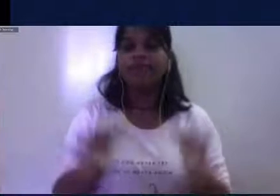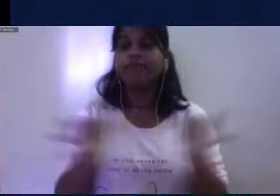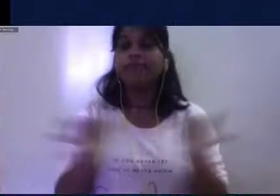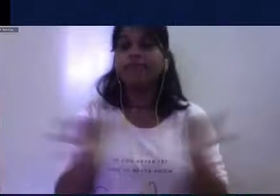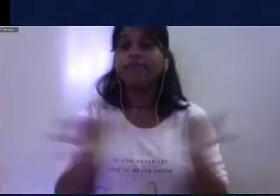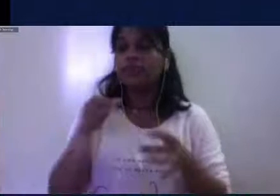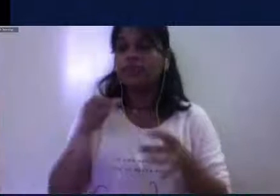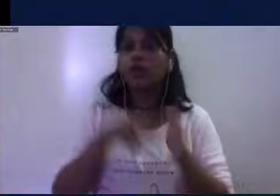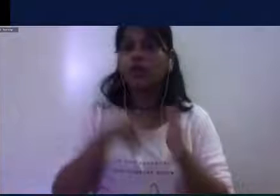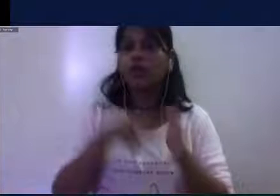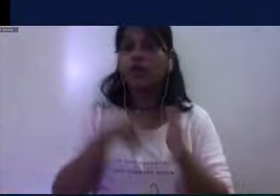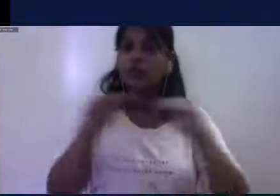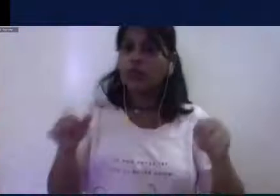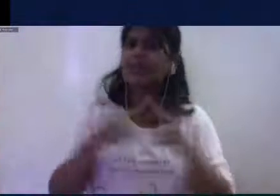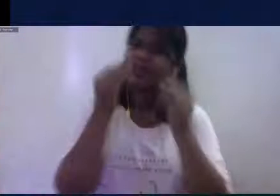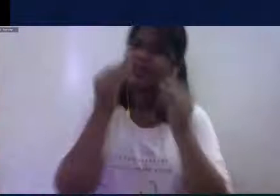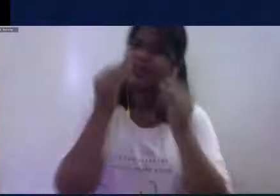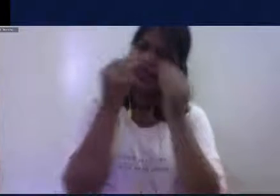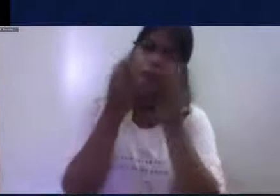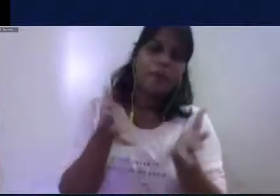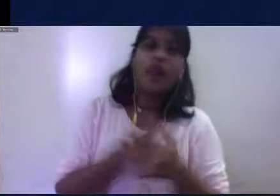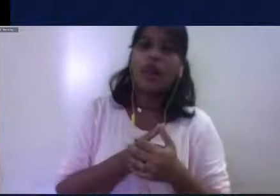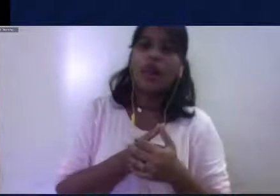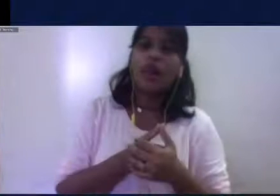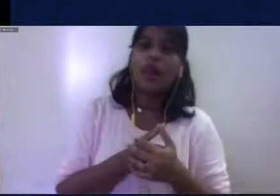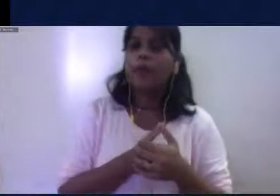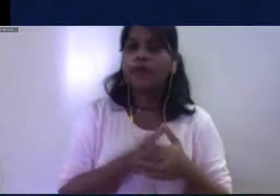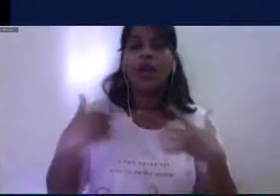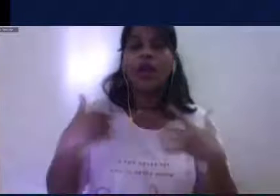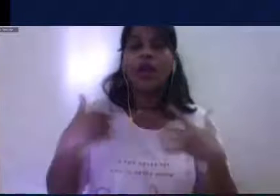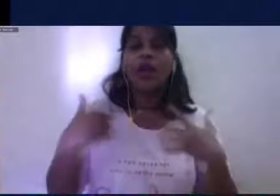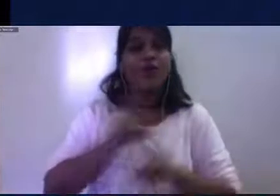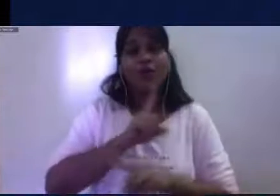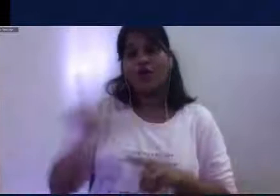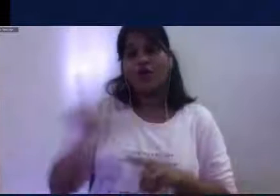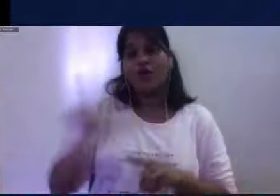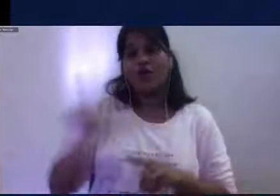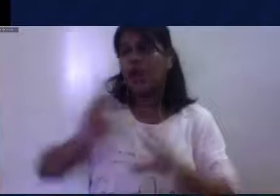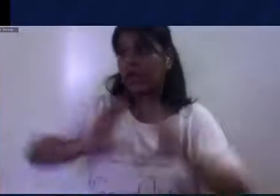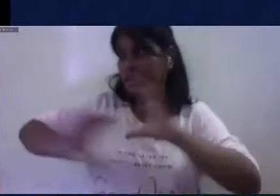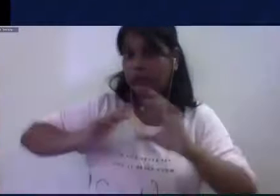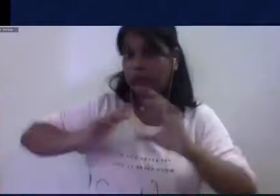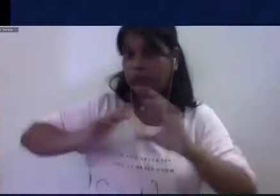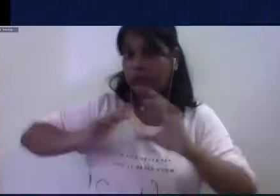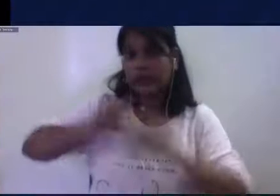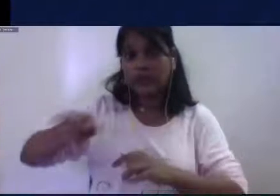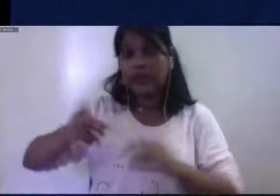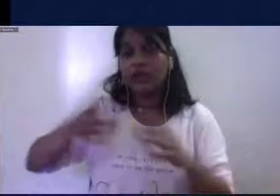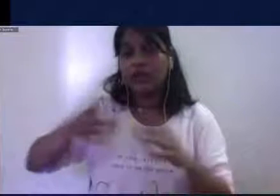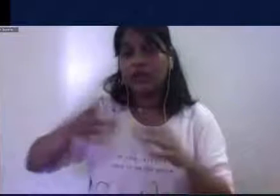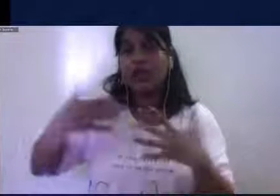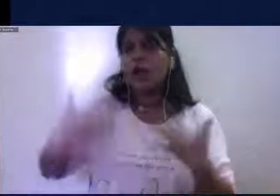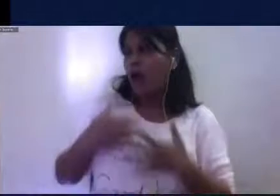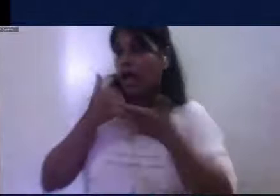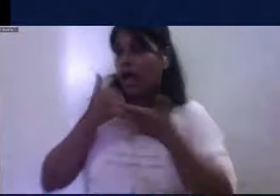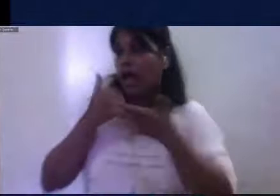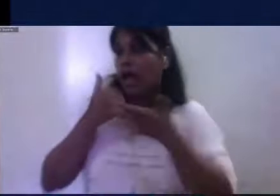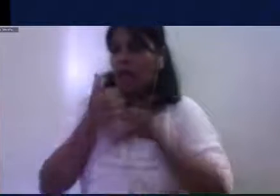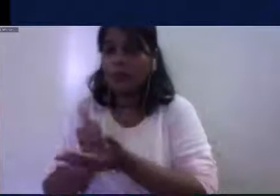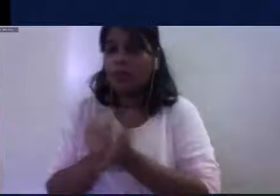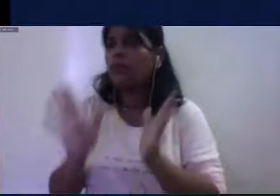was very simple. We will not interact with her. We will not try to help her in any way. Just